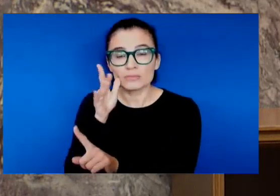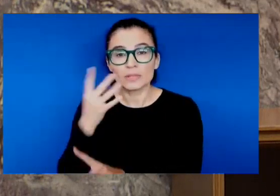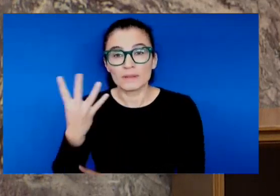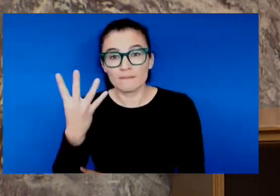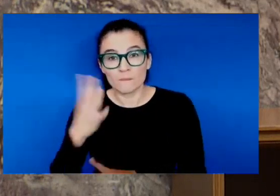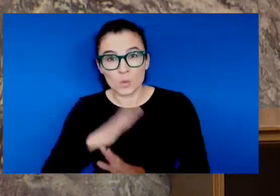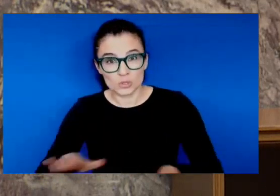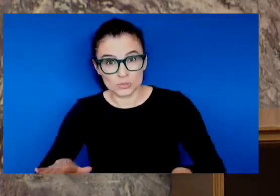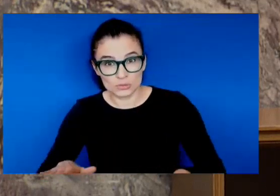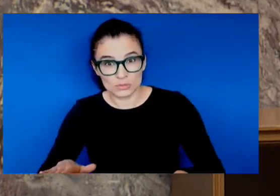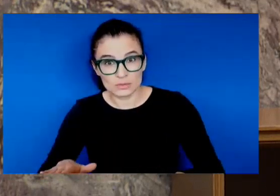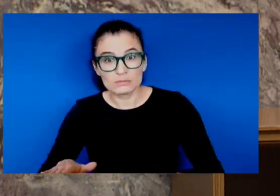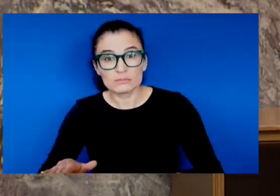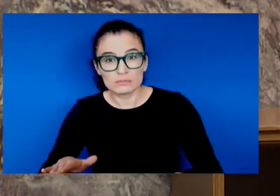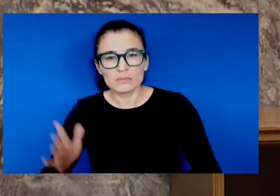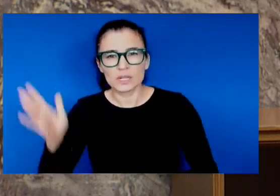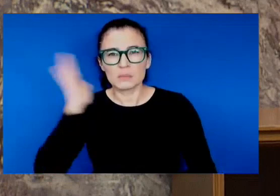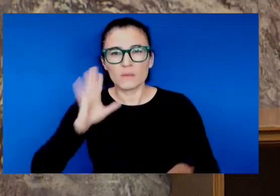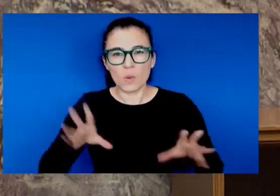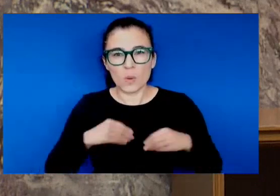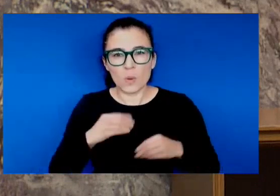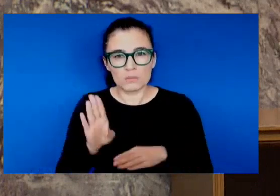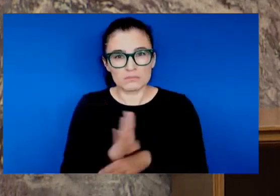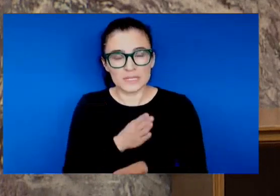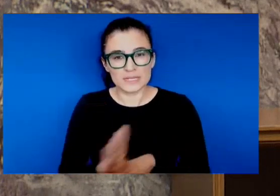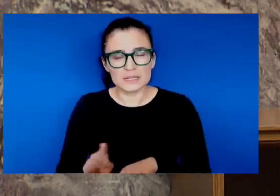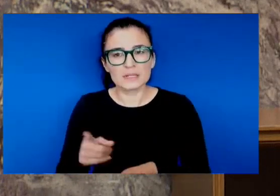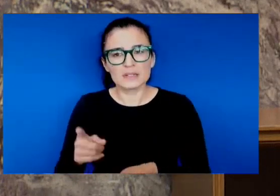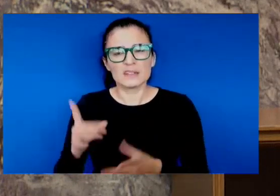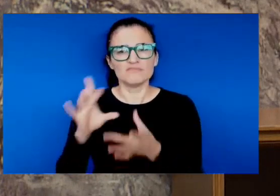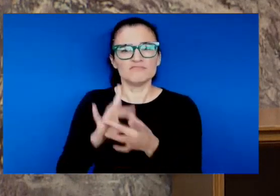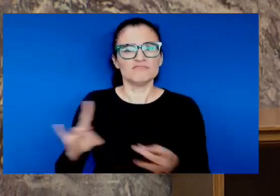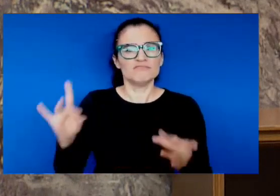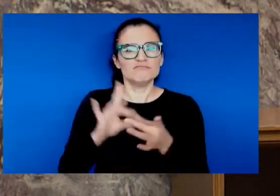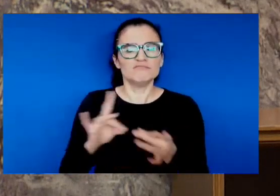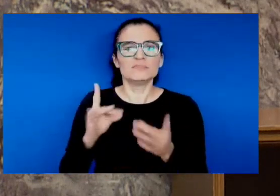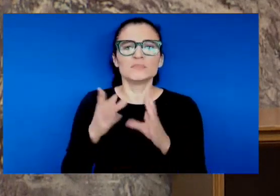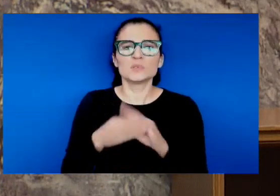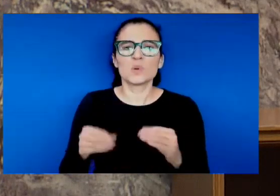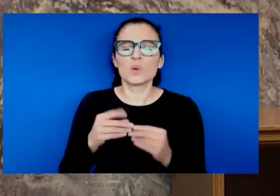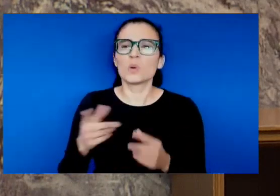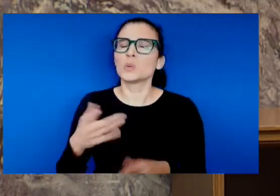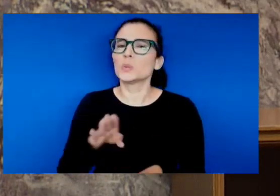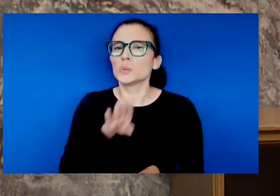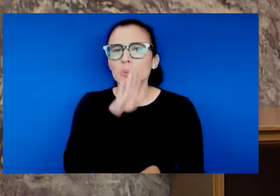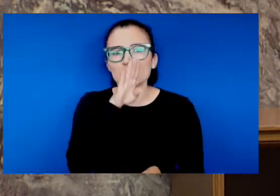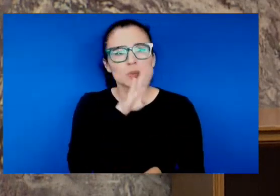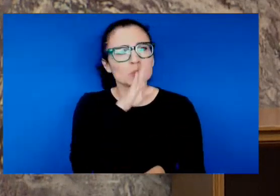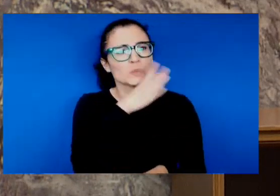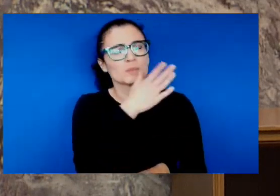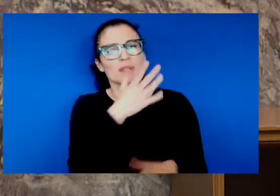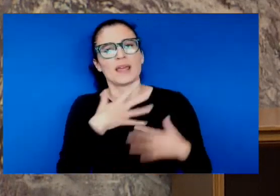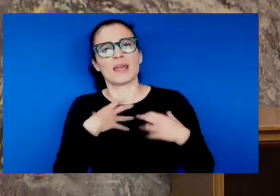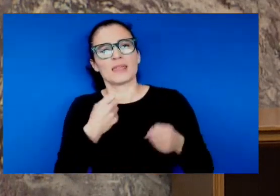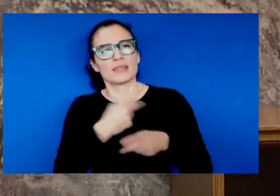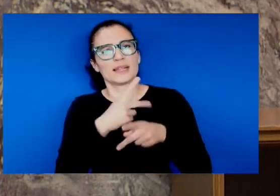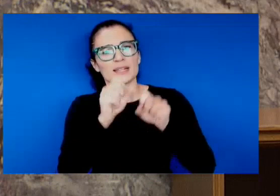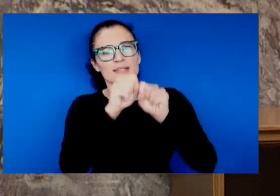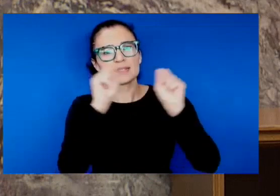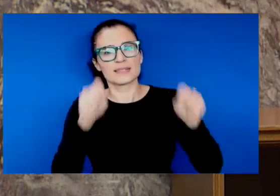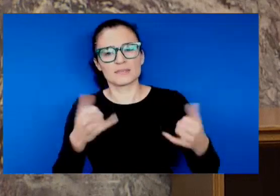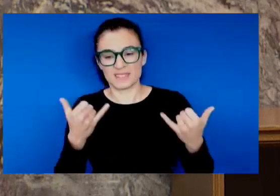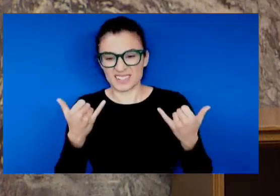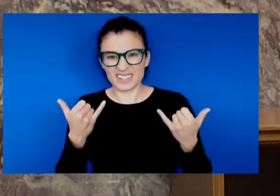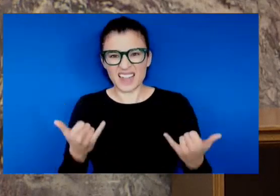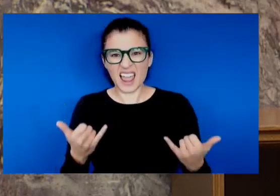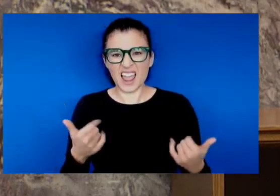devastating experience with our broken healthcare system, and I quote, "I'm now a mere shell, withering away while our medical system turns